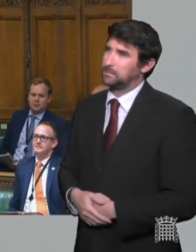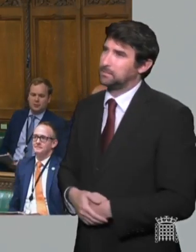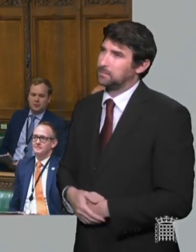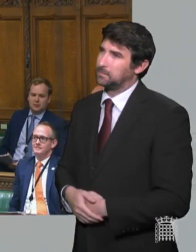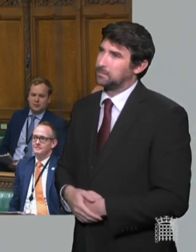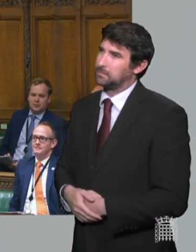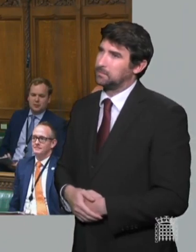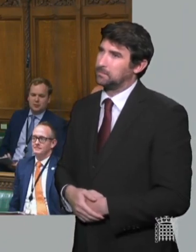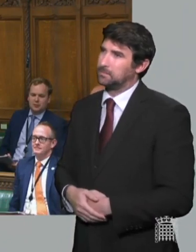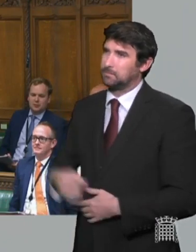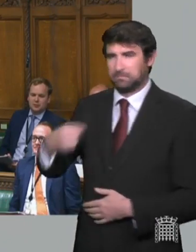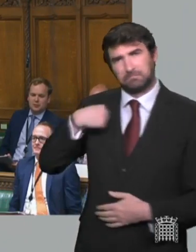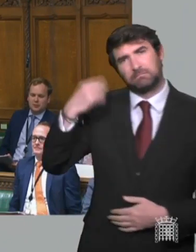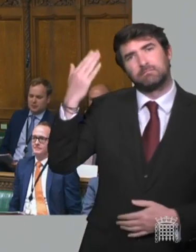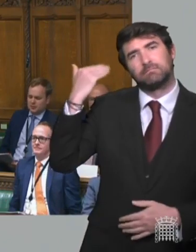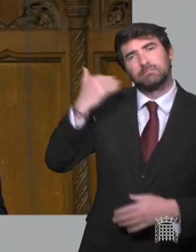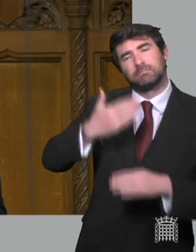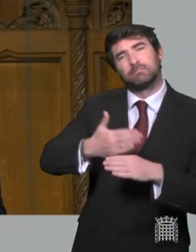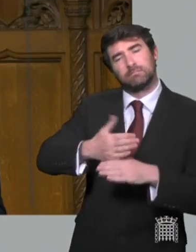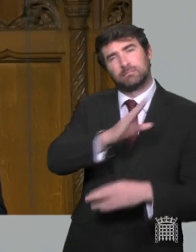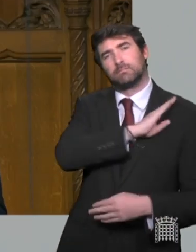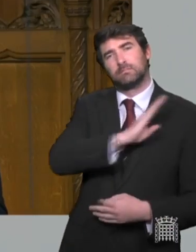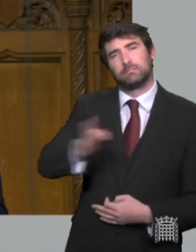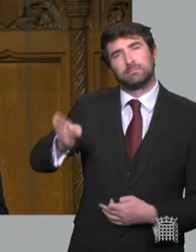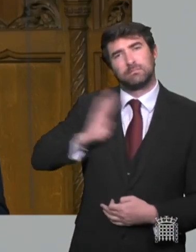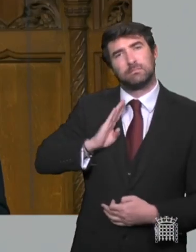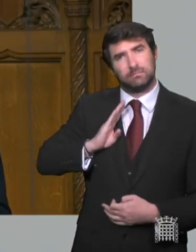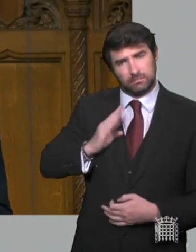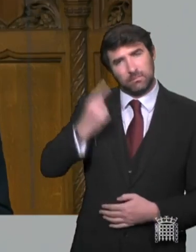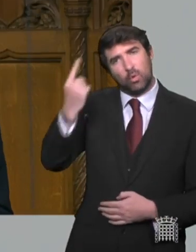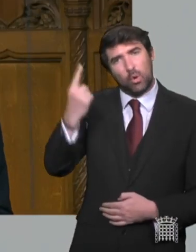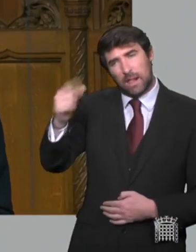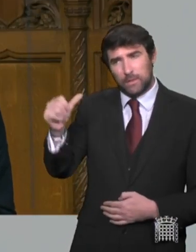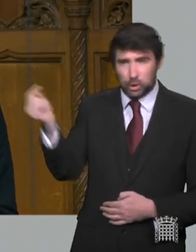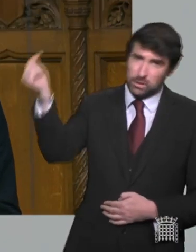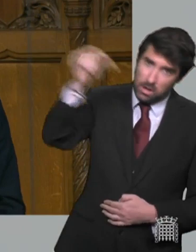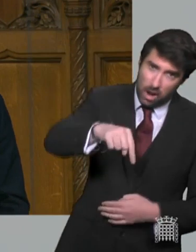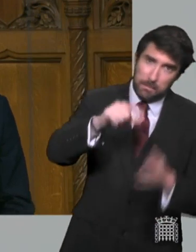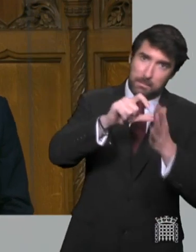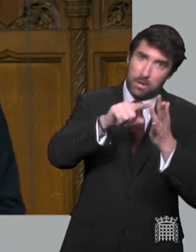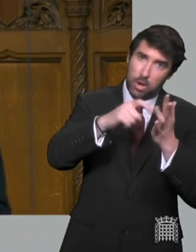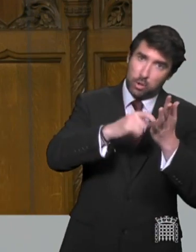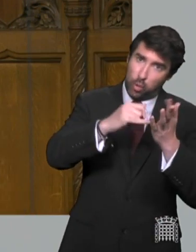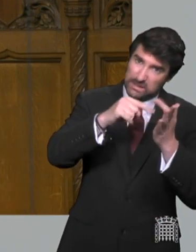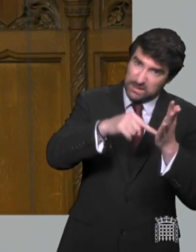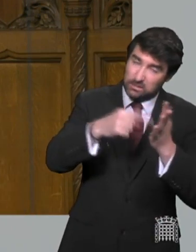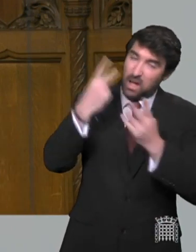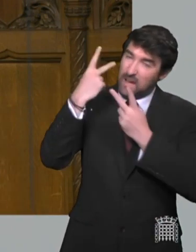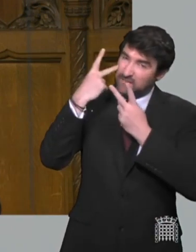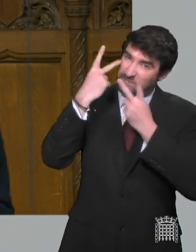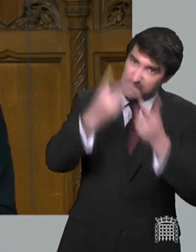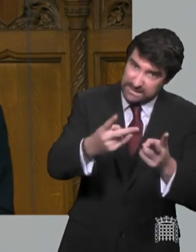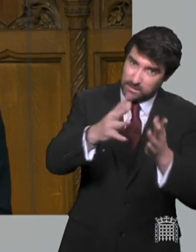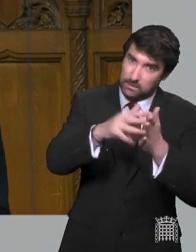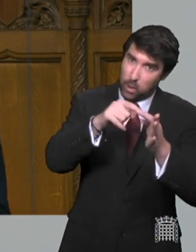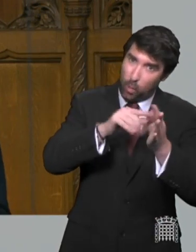wasted on reconnaissance, and can I ask my right honourable friend to come and get some good Dorset sea air, to visit Weymouth and to see